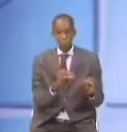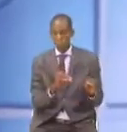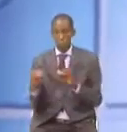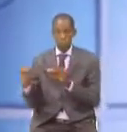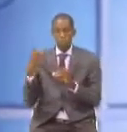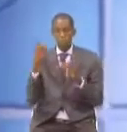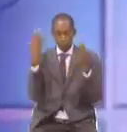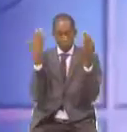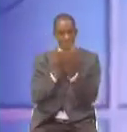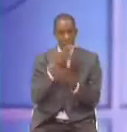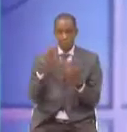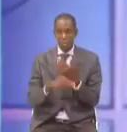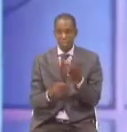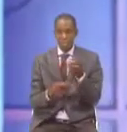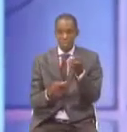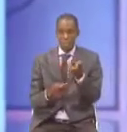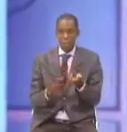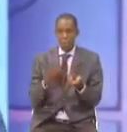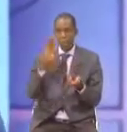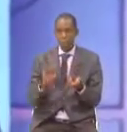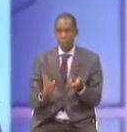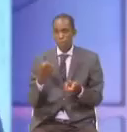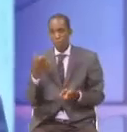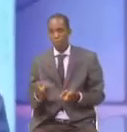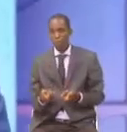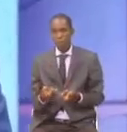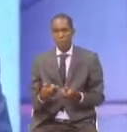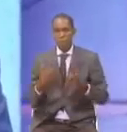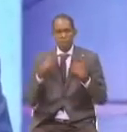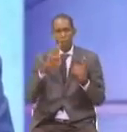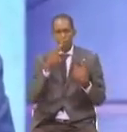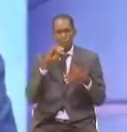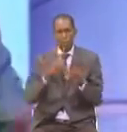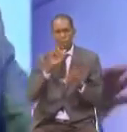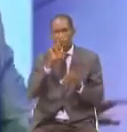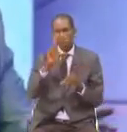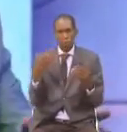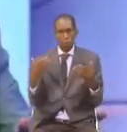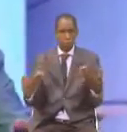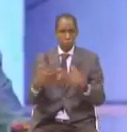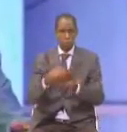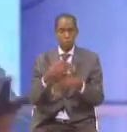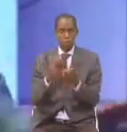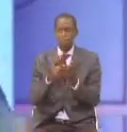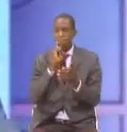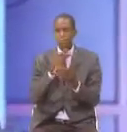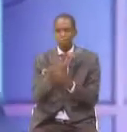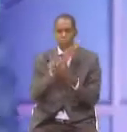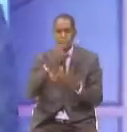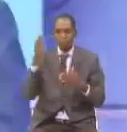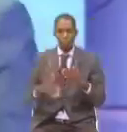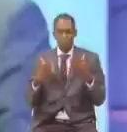away little by little by little. Have you been in a room that is dark, totally black,